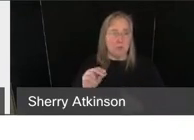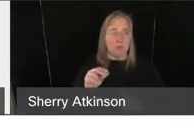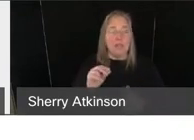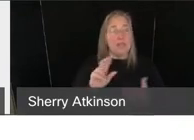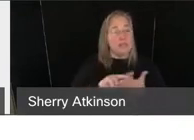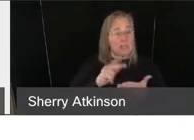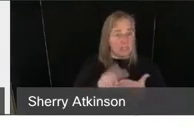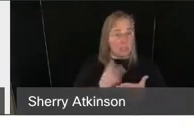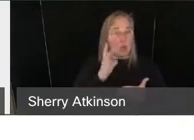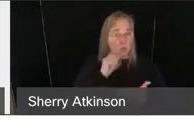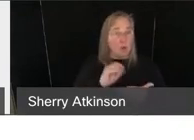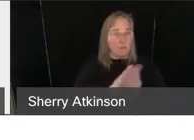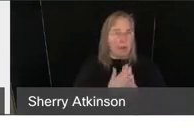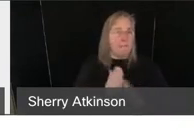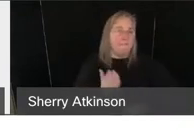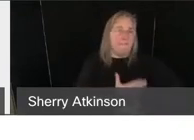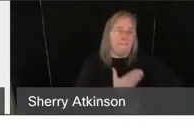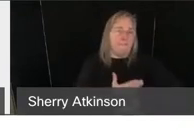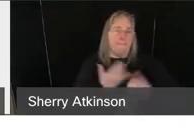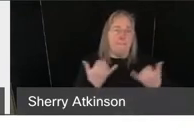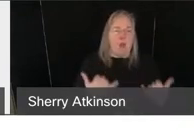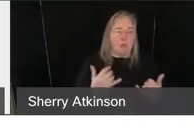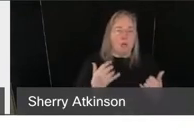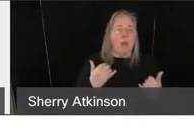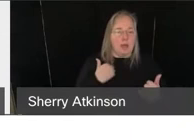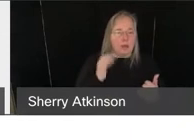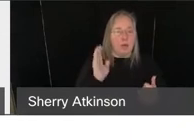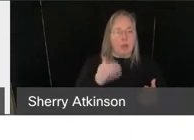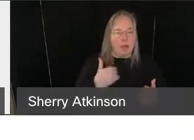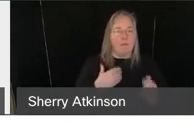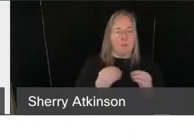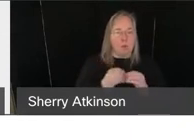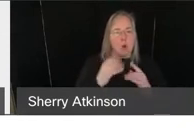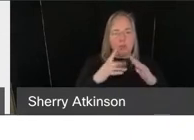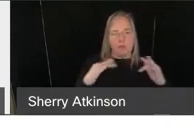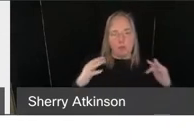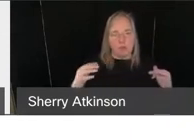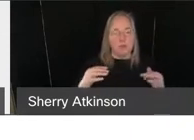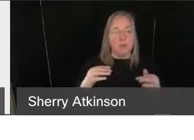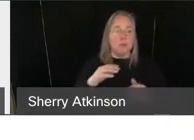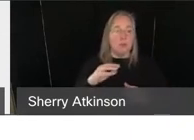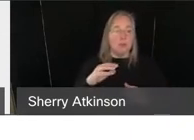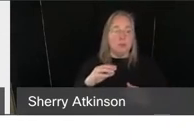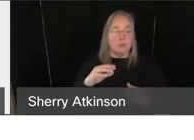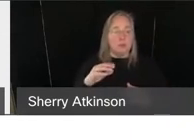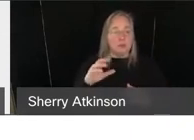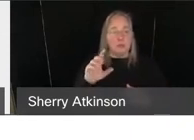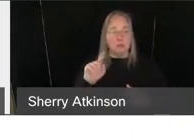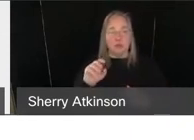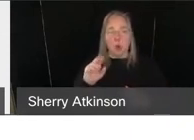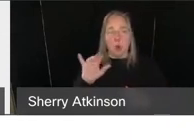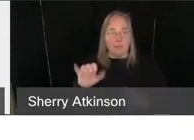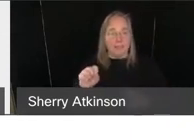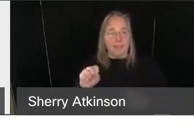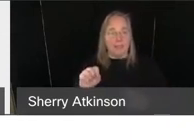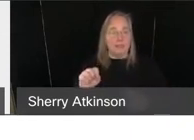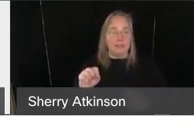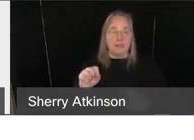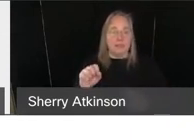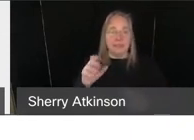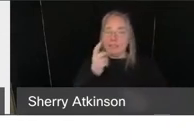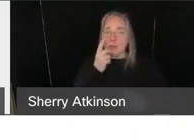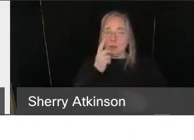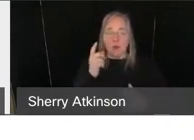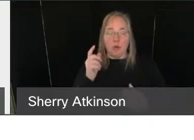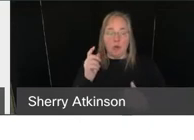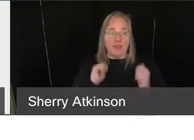The kitchen will be modernized in that it will be a more diverse kitchen. So that, Toby's Dinner Theater right now is just buffet style, but their intention is